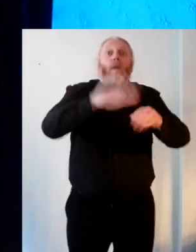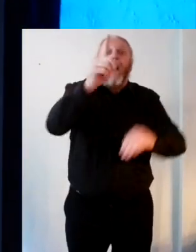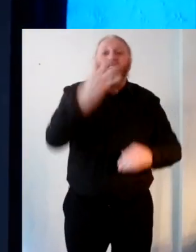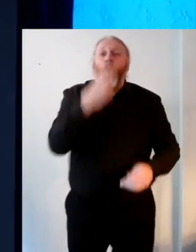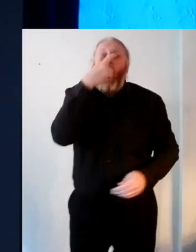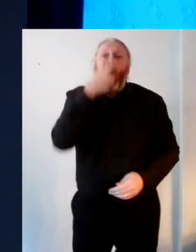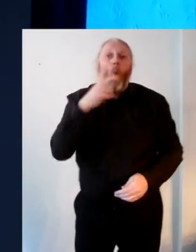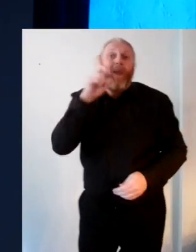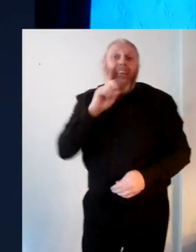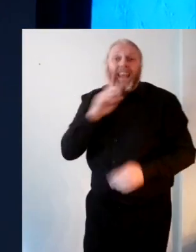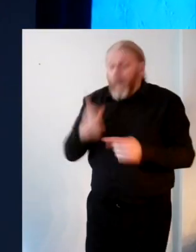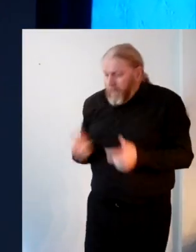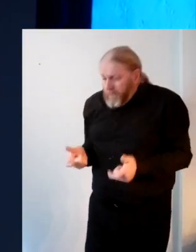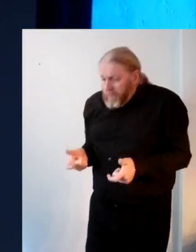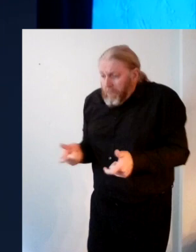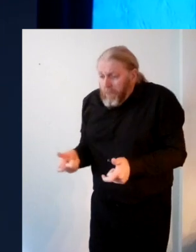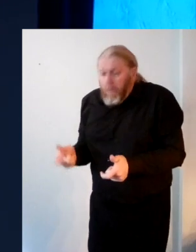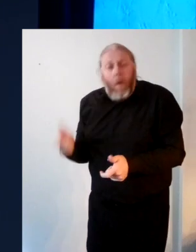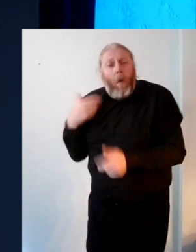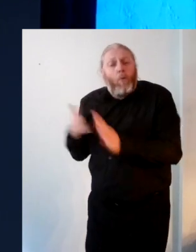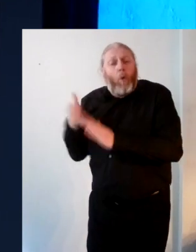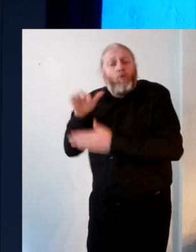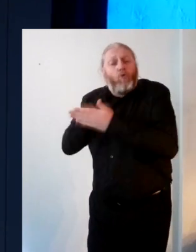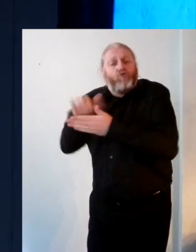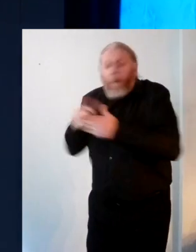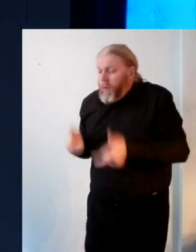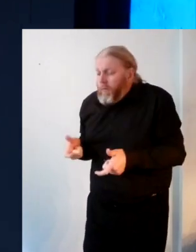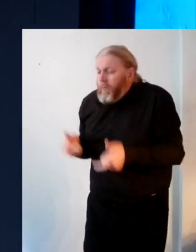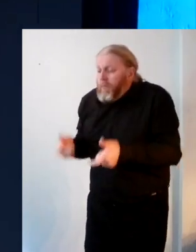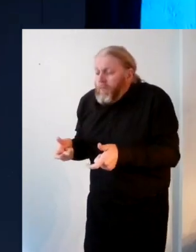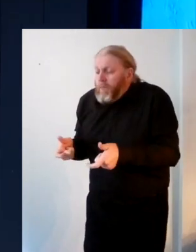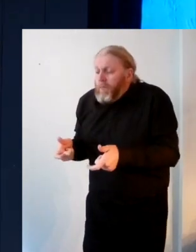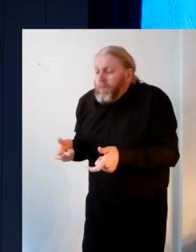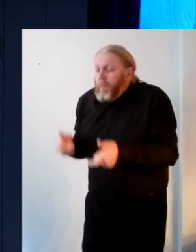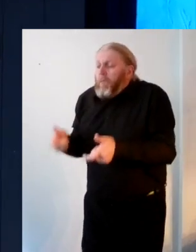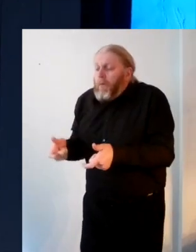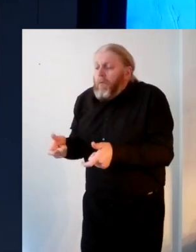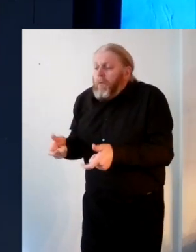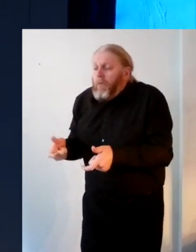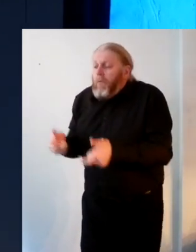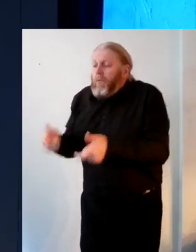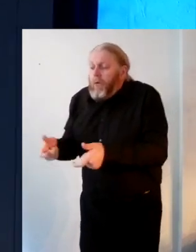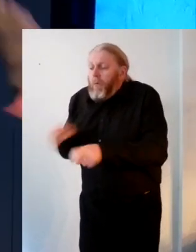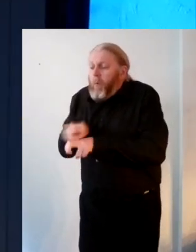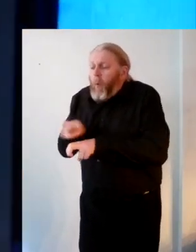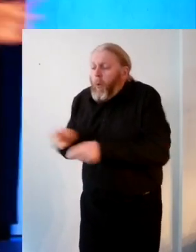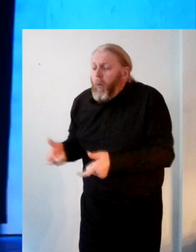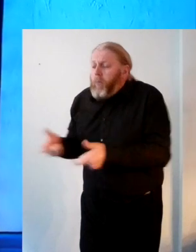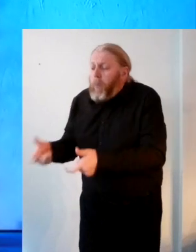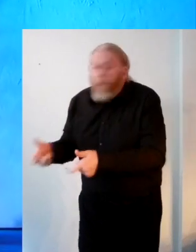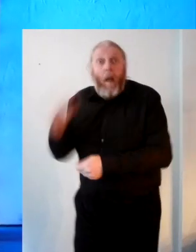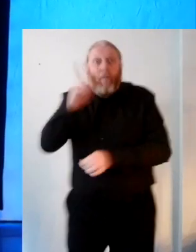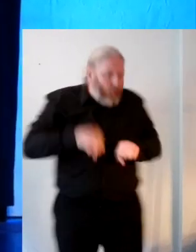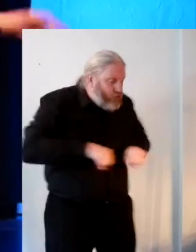old lady goes, I'll go to the supermarket. I'm going to the supermarket. She's walking to the supermarket. Meanwhile, everyone's